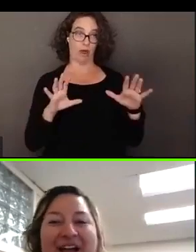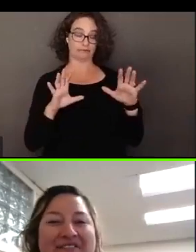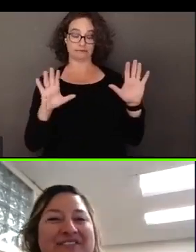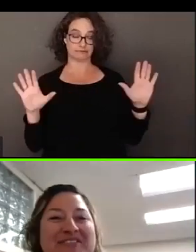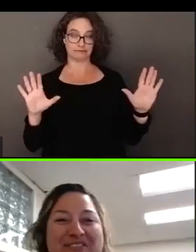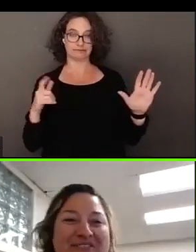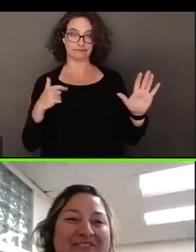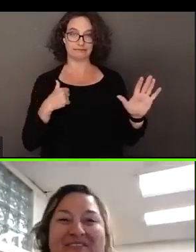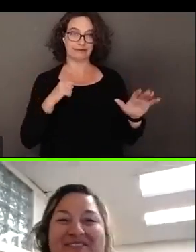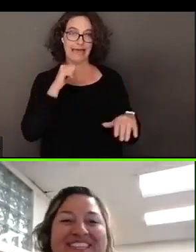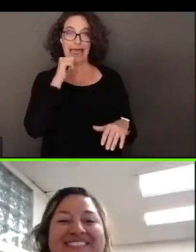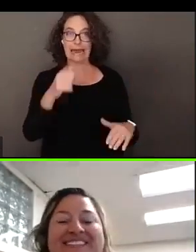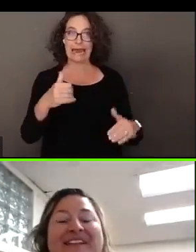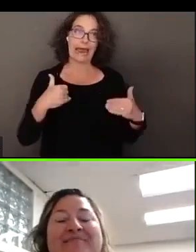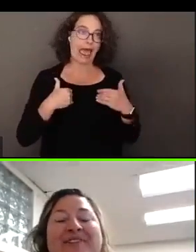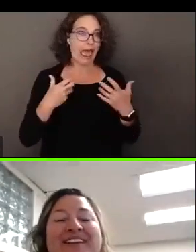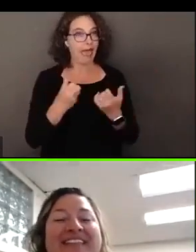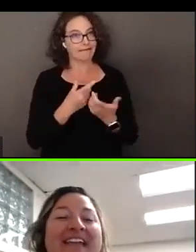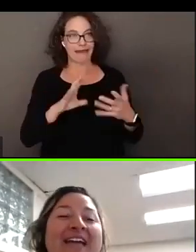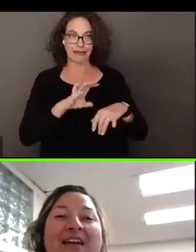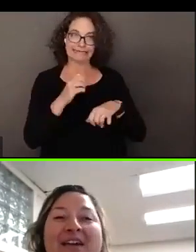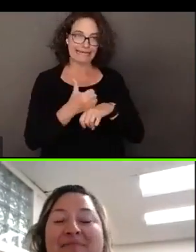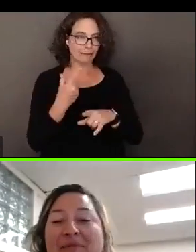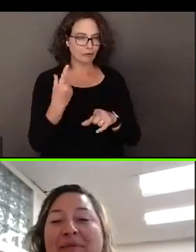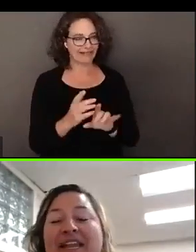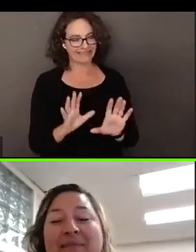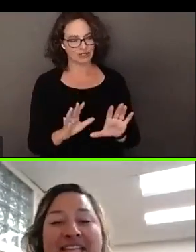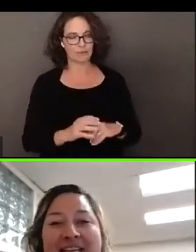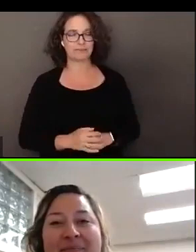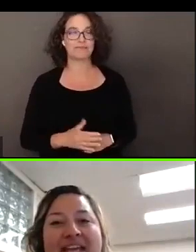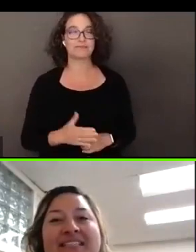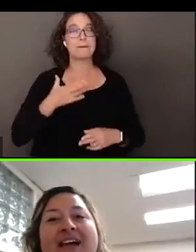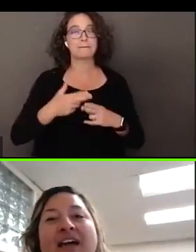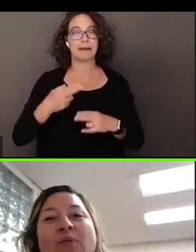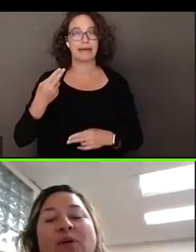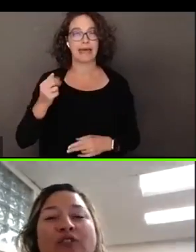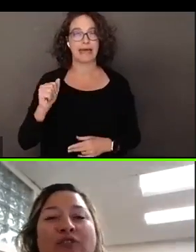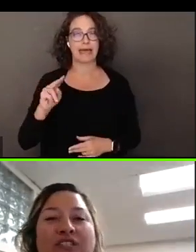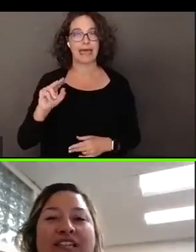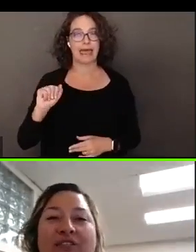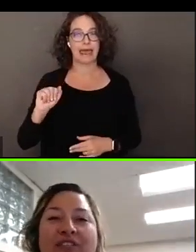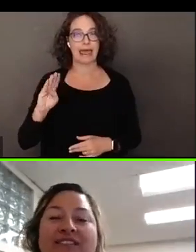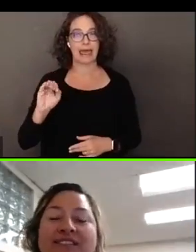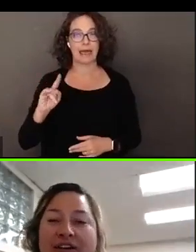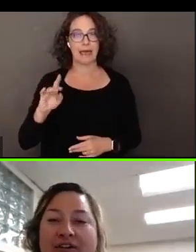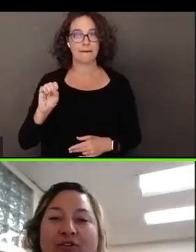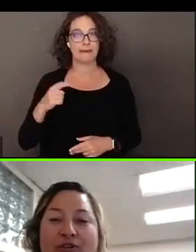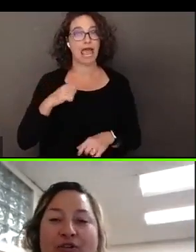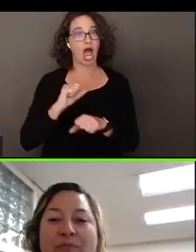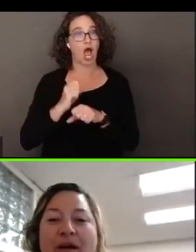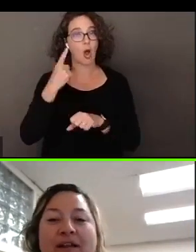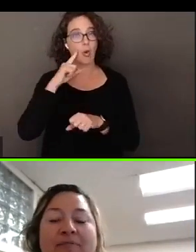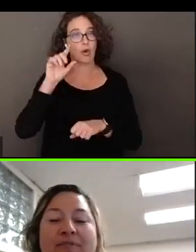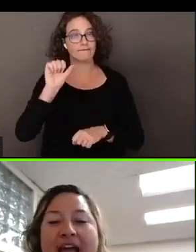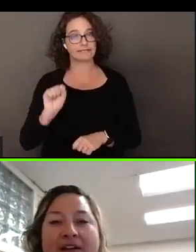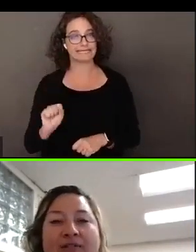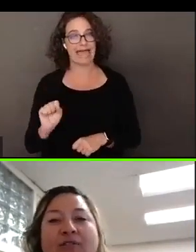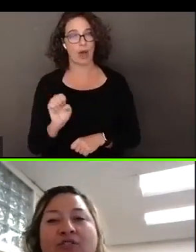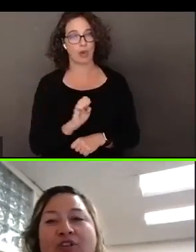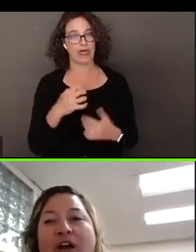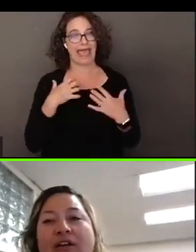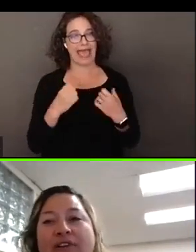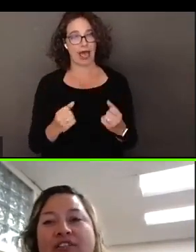did not have everything set up correctly. But my name is Hannah Bates. I work for Southeast Health Group. I am